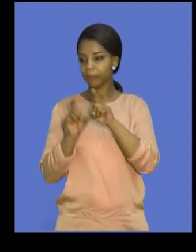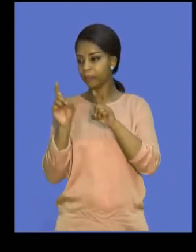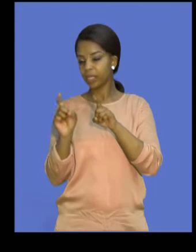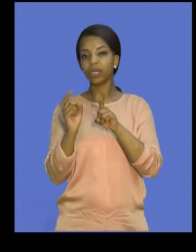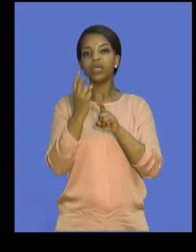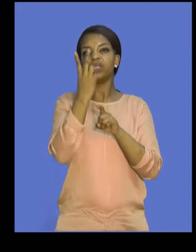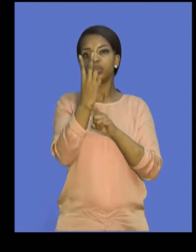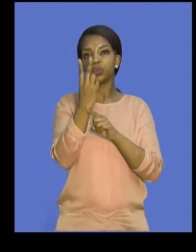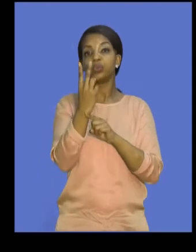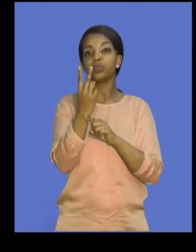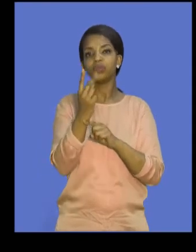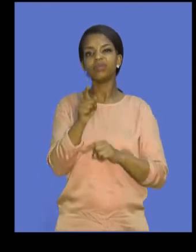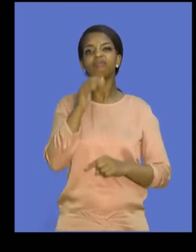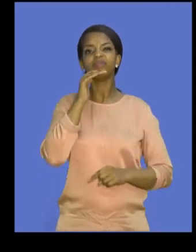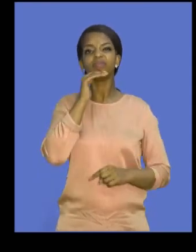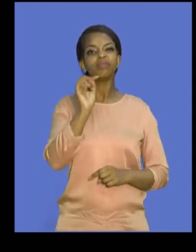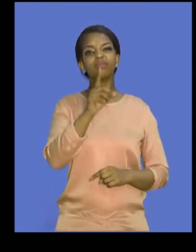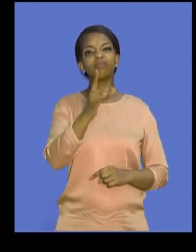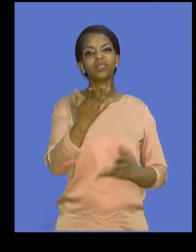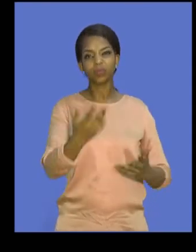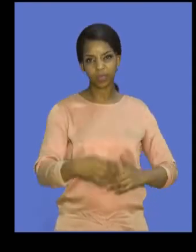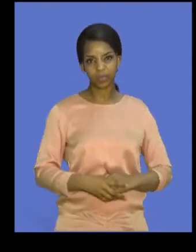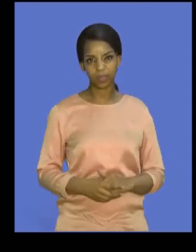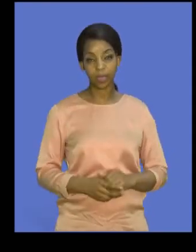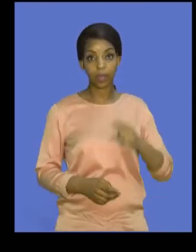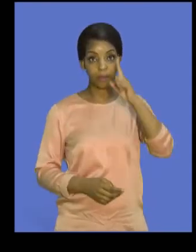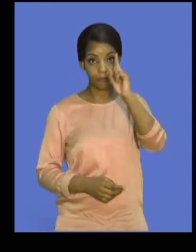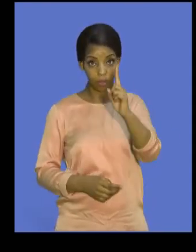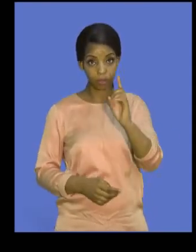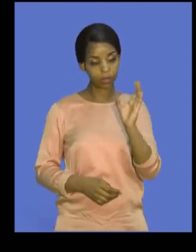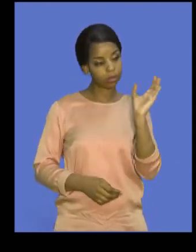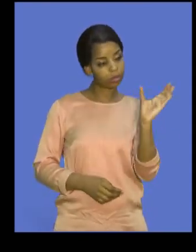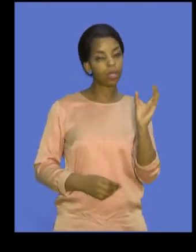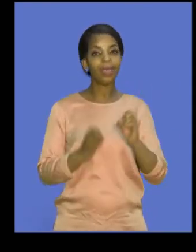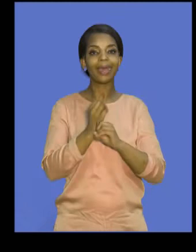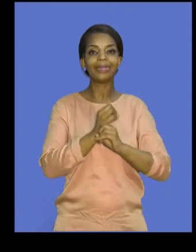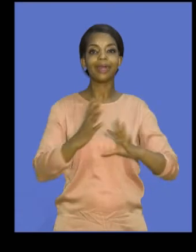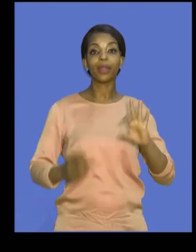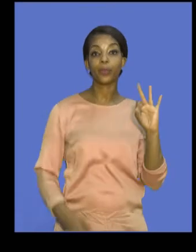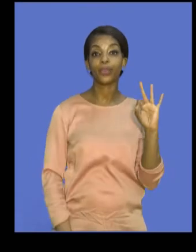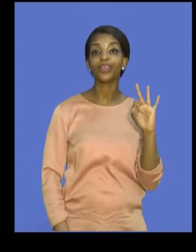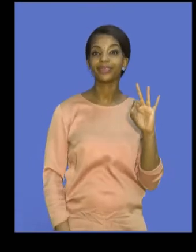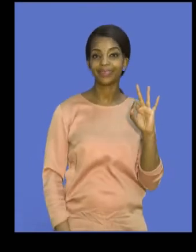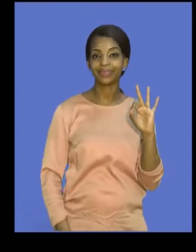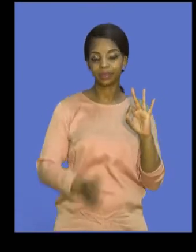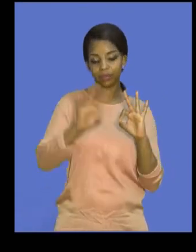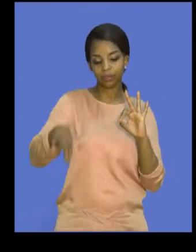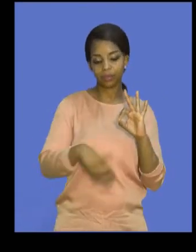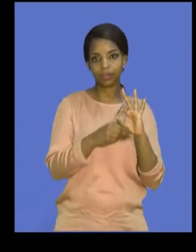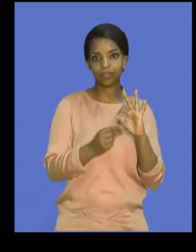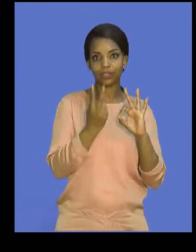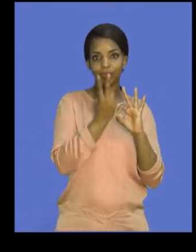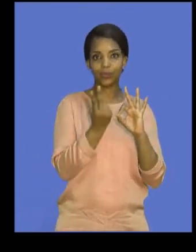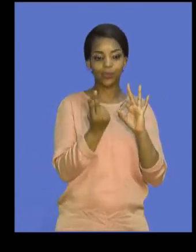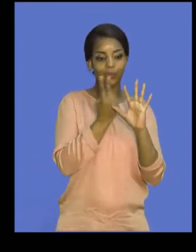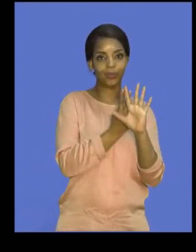What does that mean? It means, firstly, we started with 3, and then we added 2 to the 3 to get the 5, so